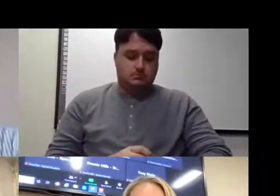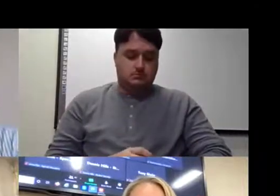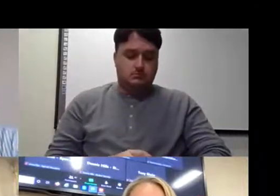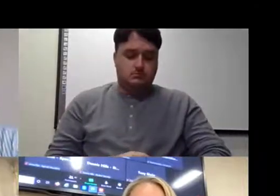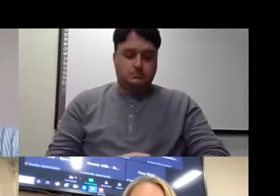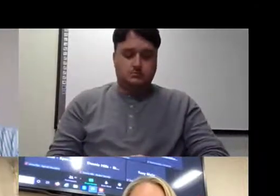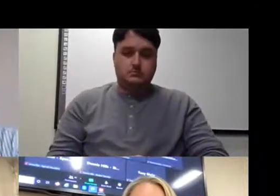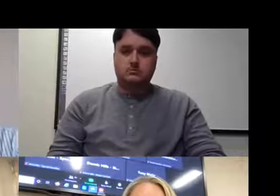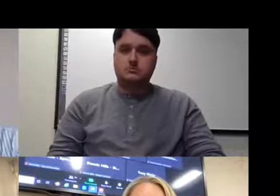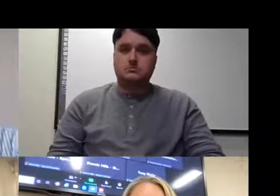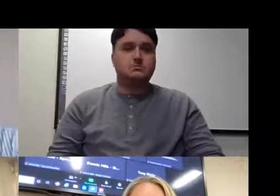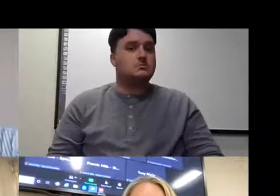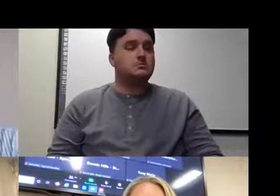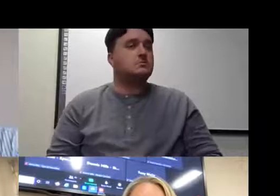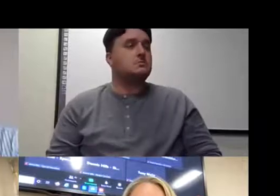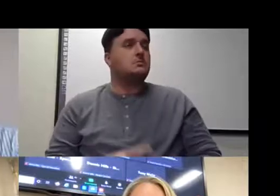Yeah, I think